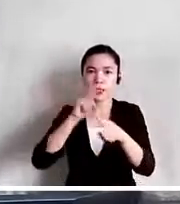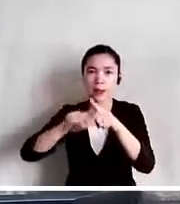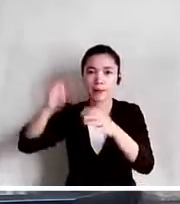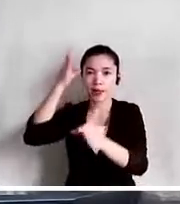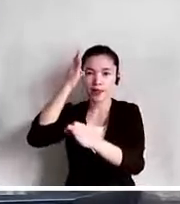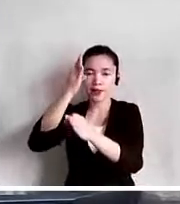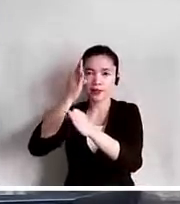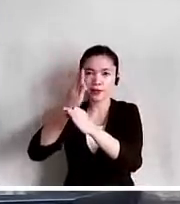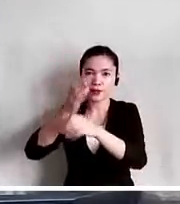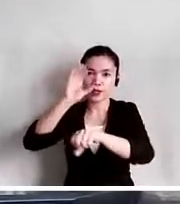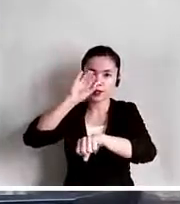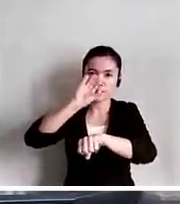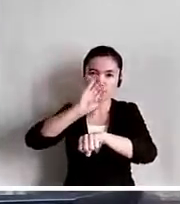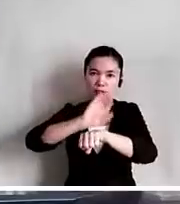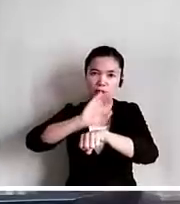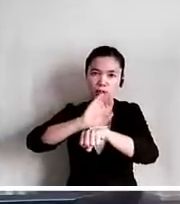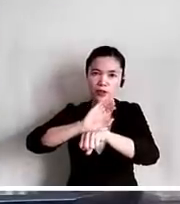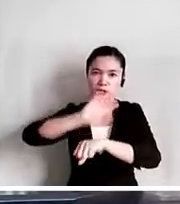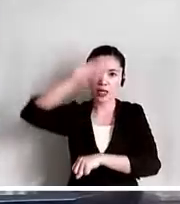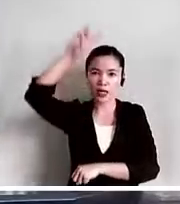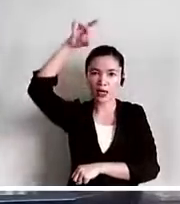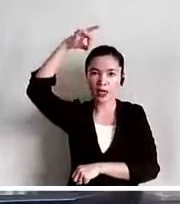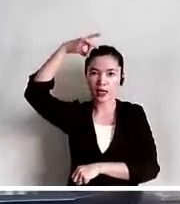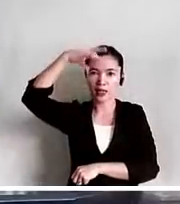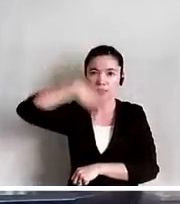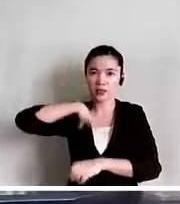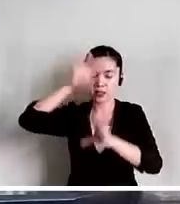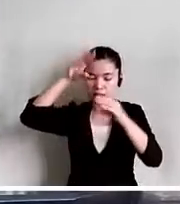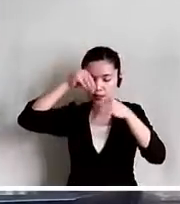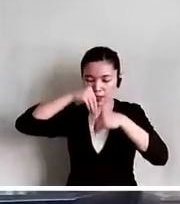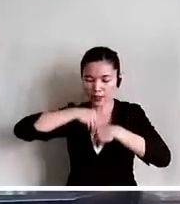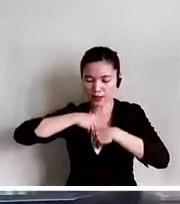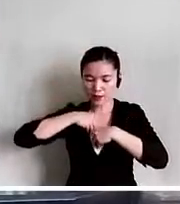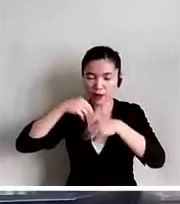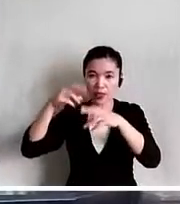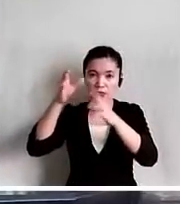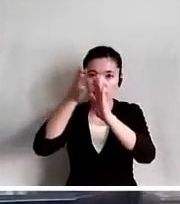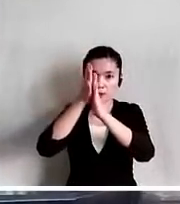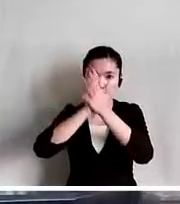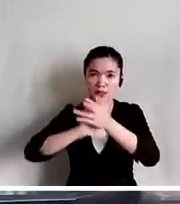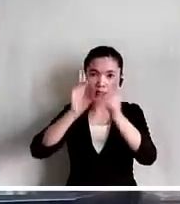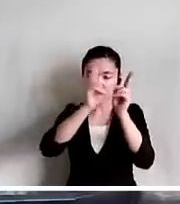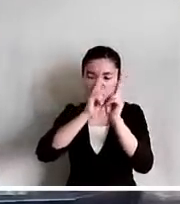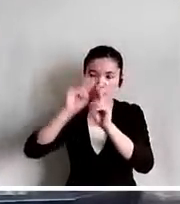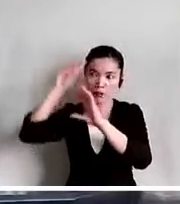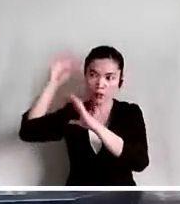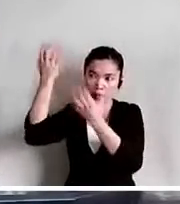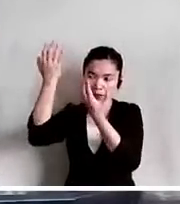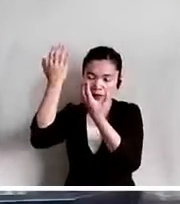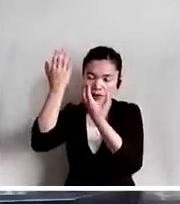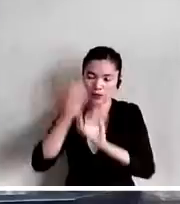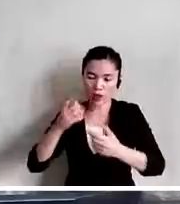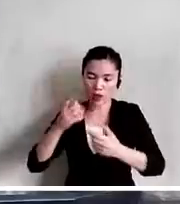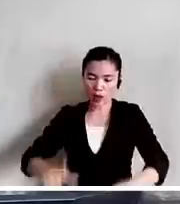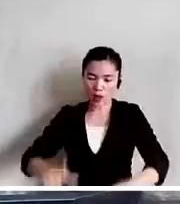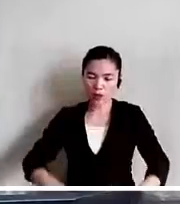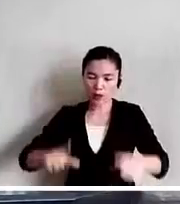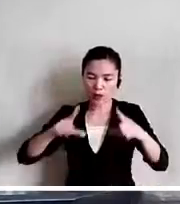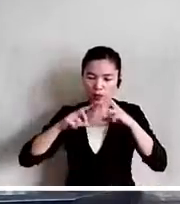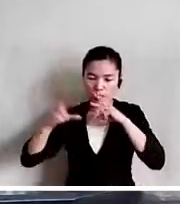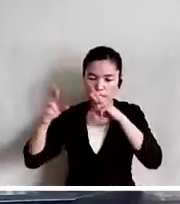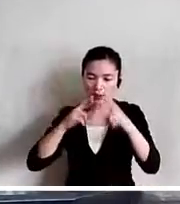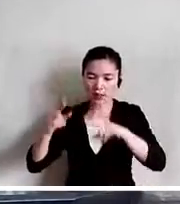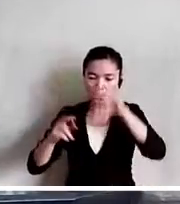on the faith of your church, and graciously grant her peace and unity in accordance with your will, live and